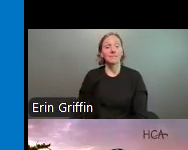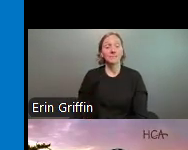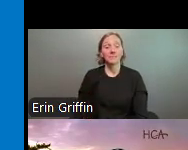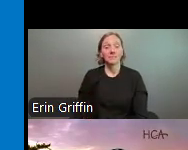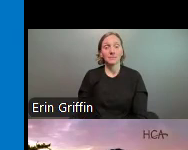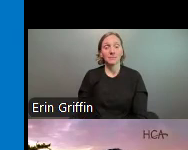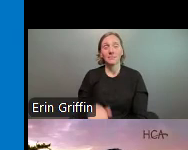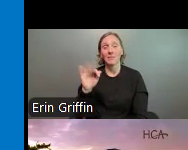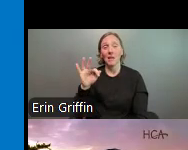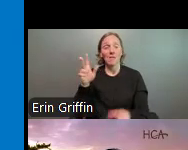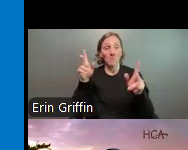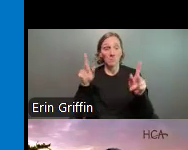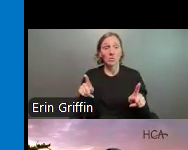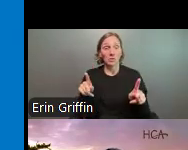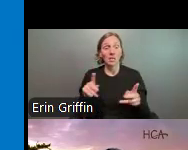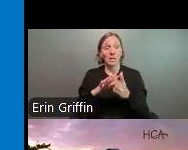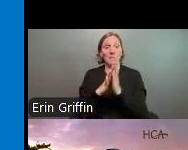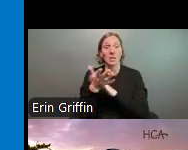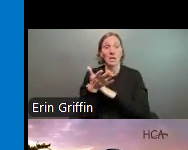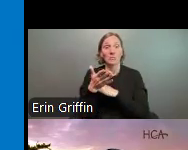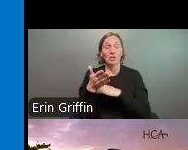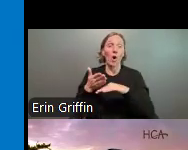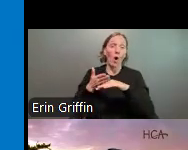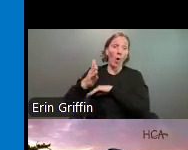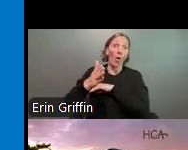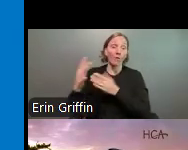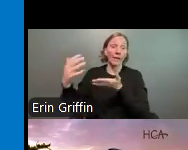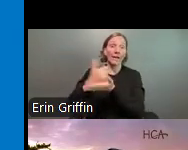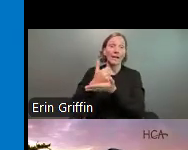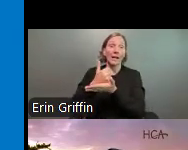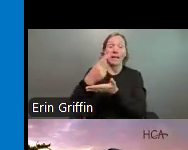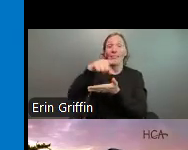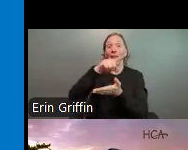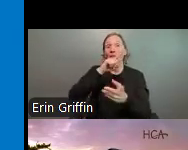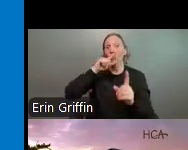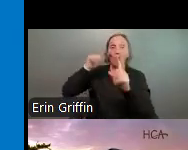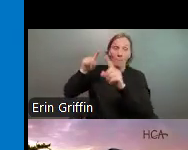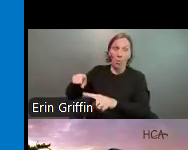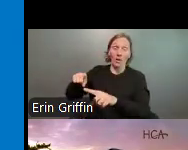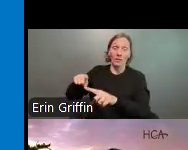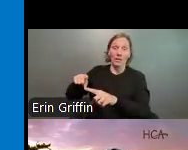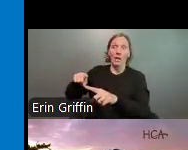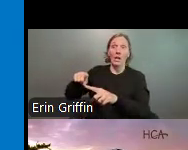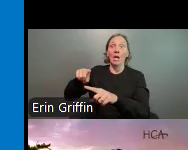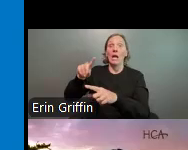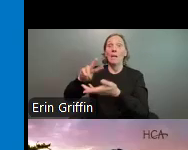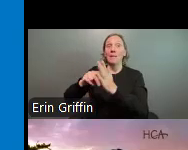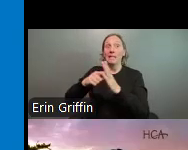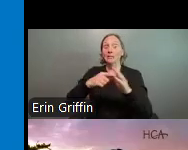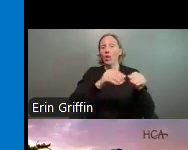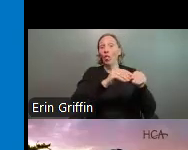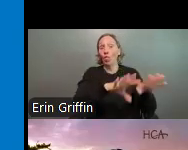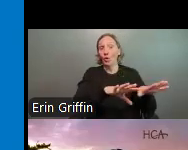a patient becomes over income and they report that, will that open up space for someone else? Do they lose